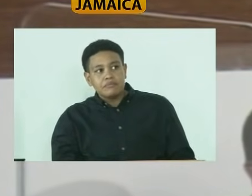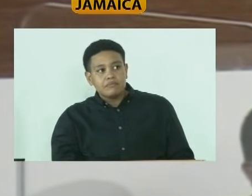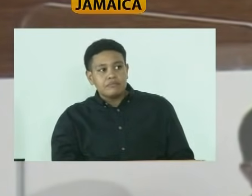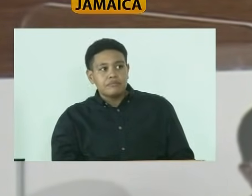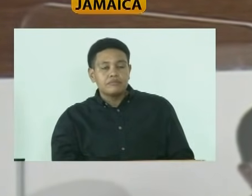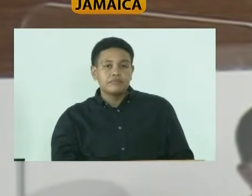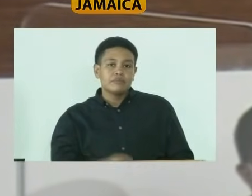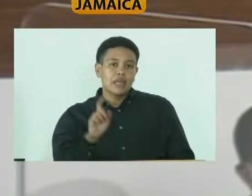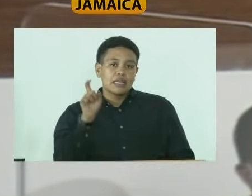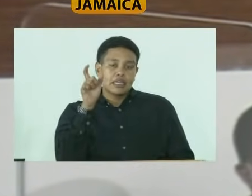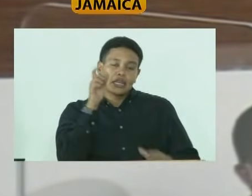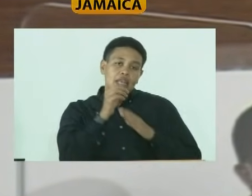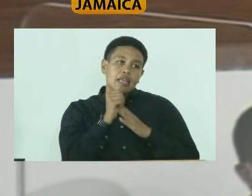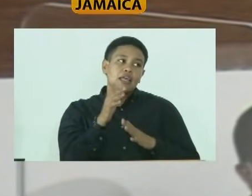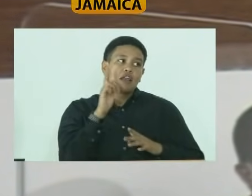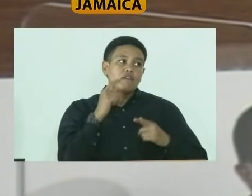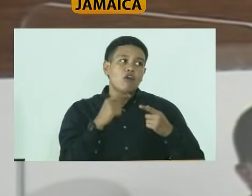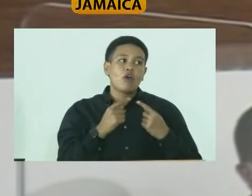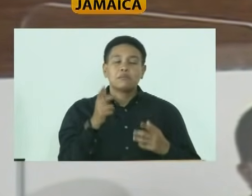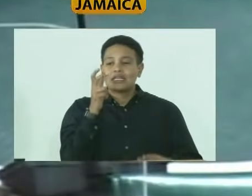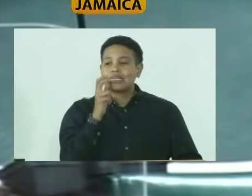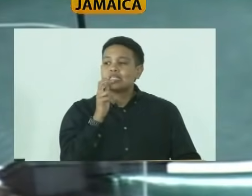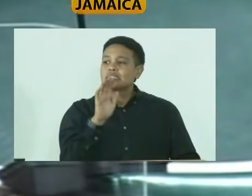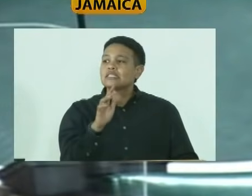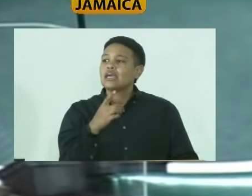to listen to this.